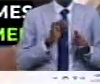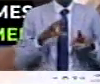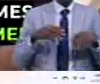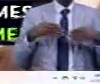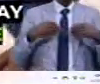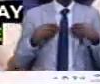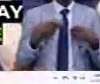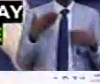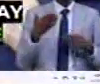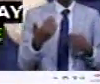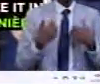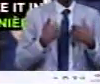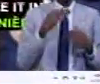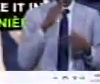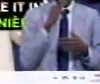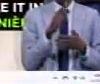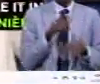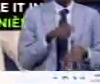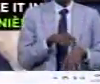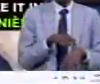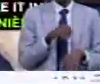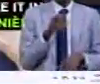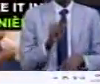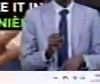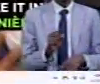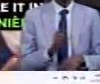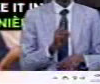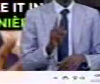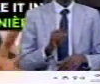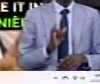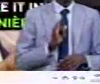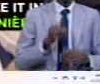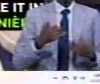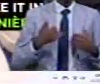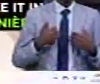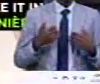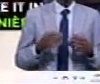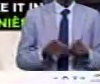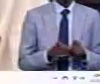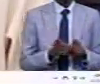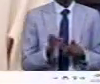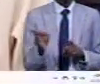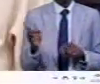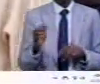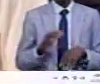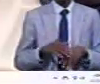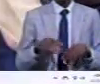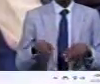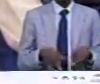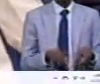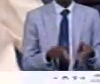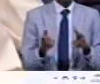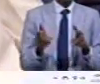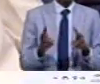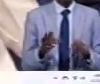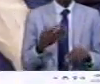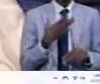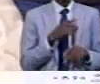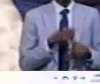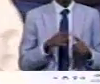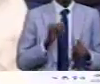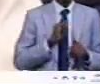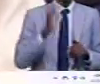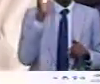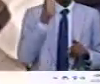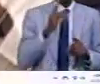trying. Somehow I'm gonna make it in. You see,